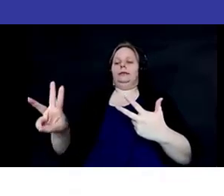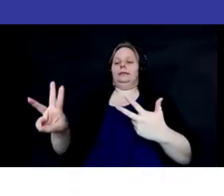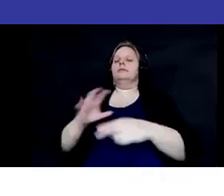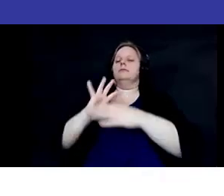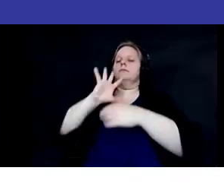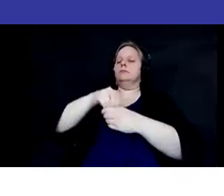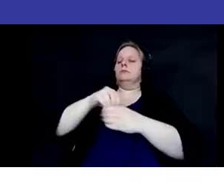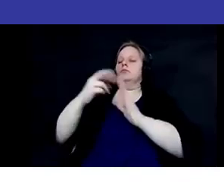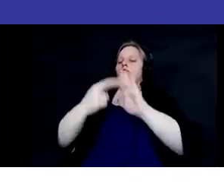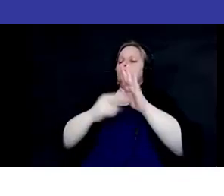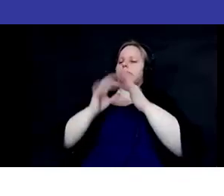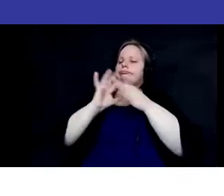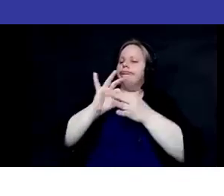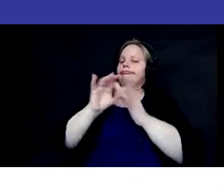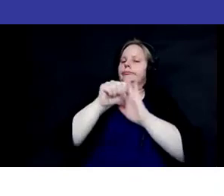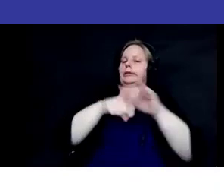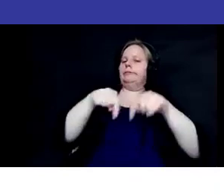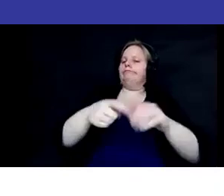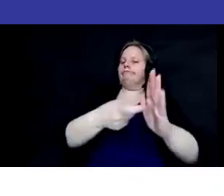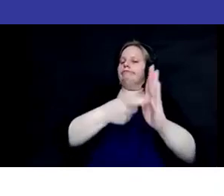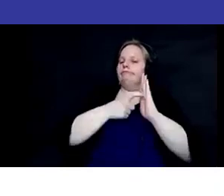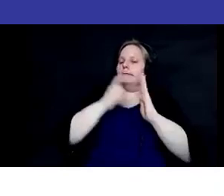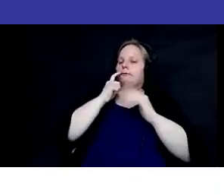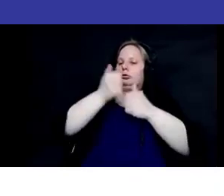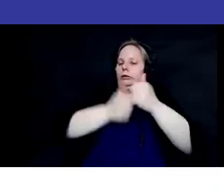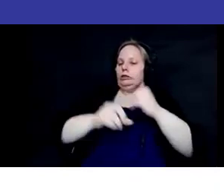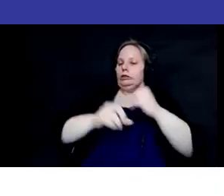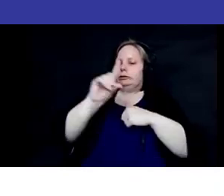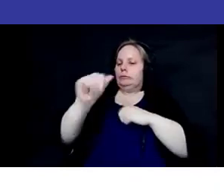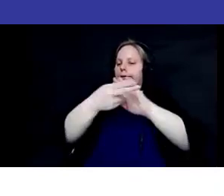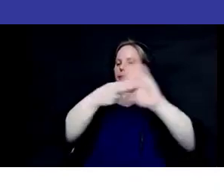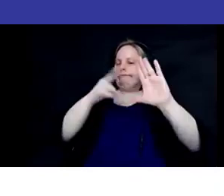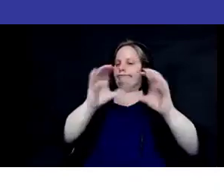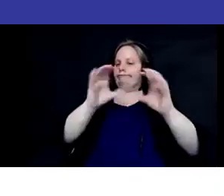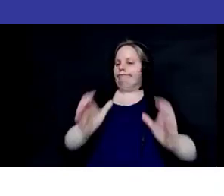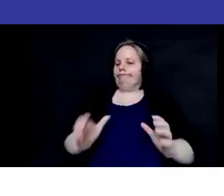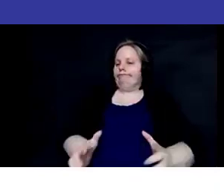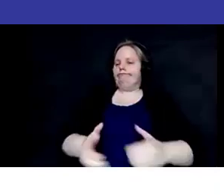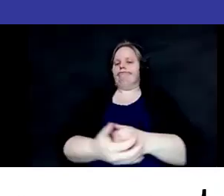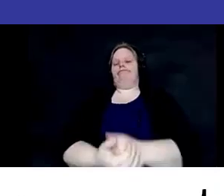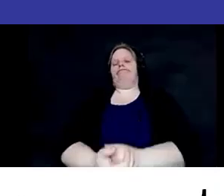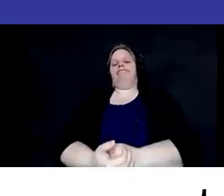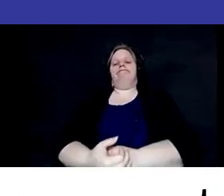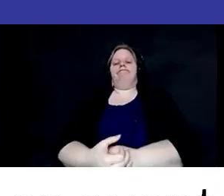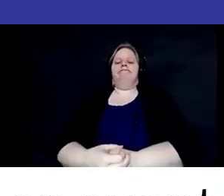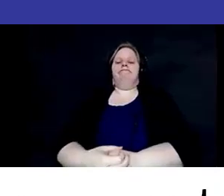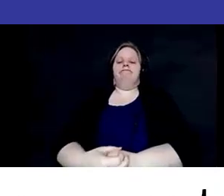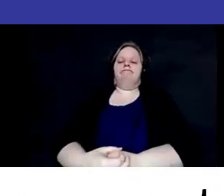to our state's criteria for each disability category.